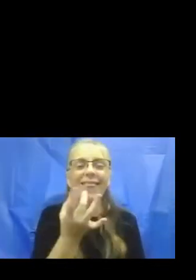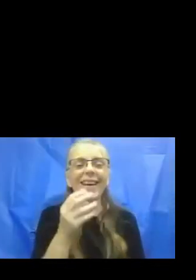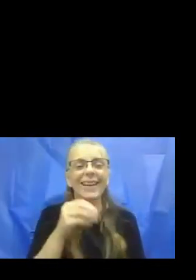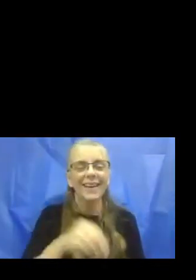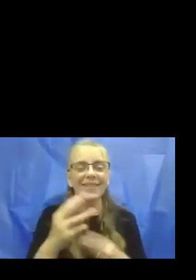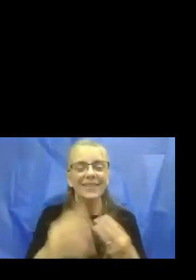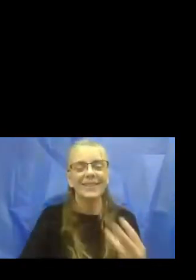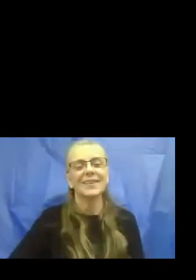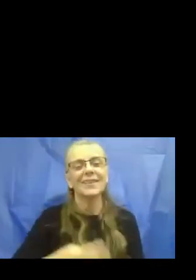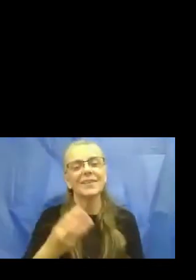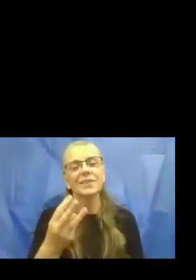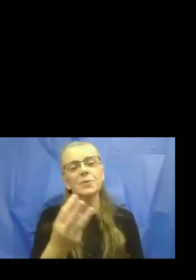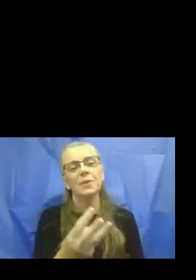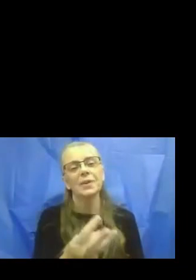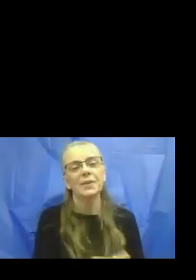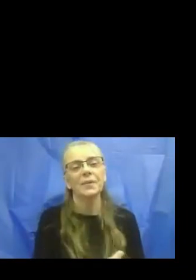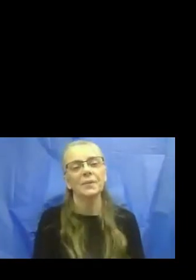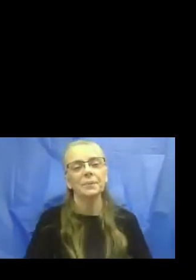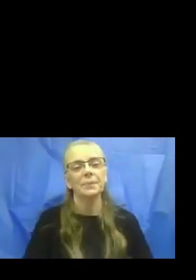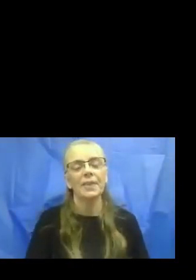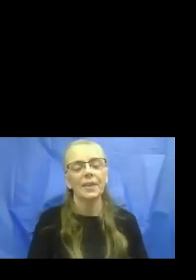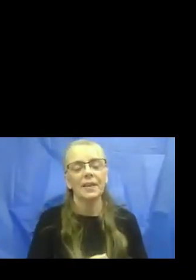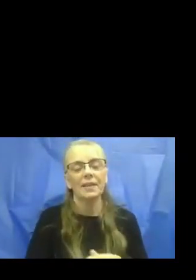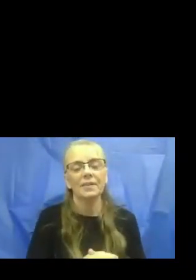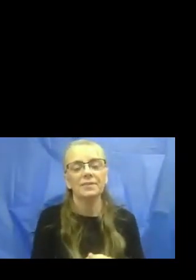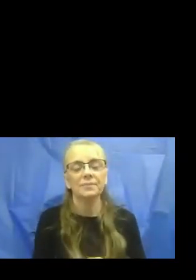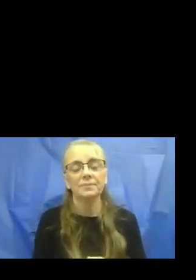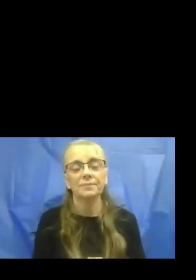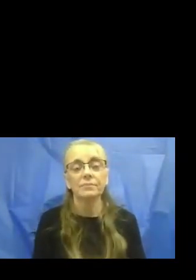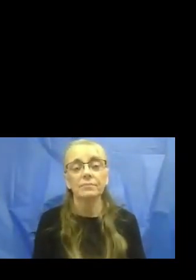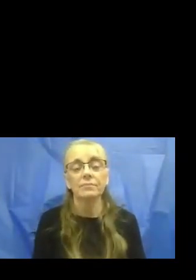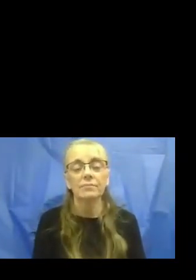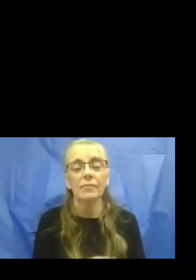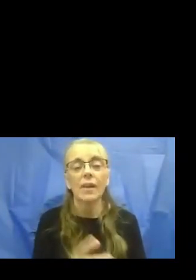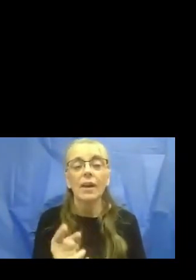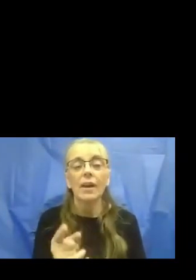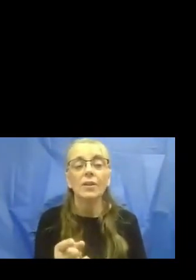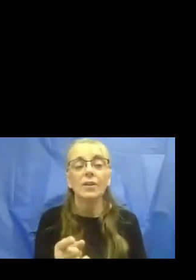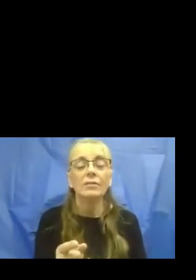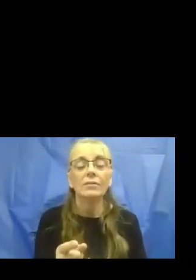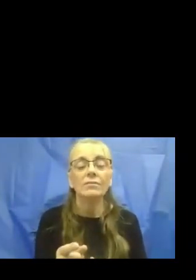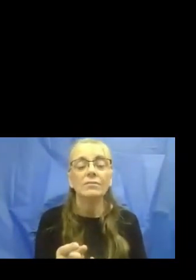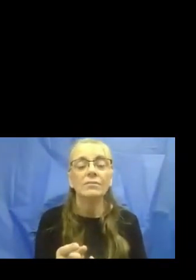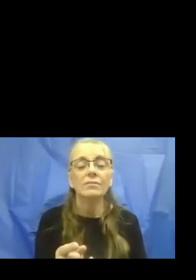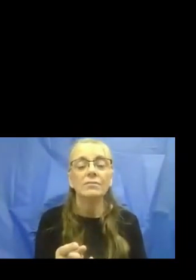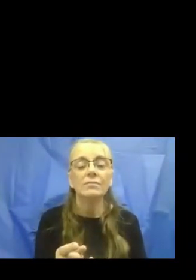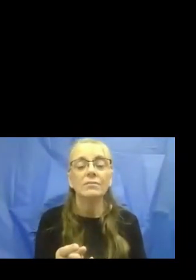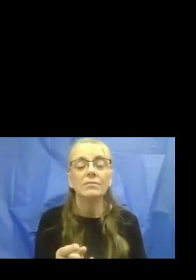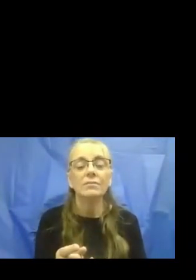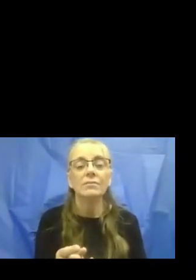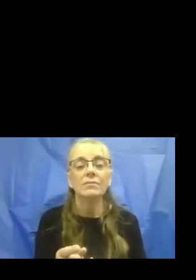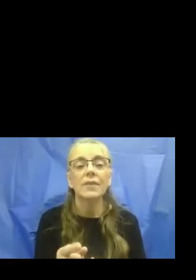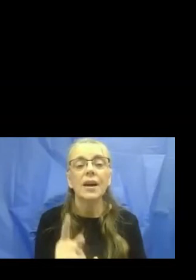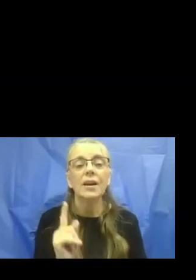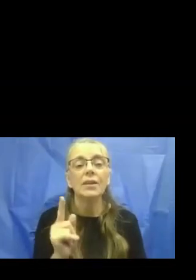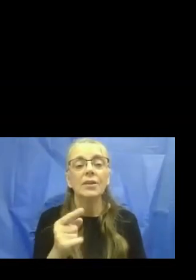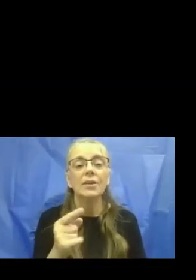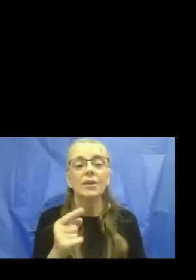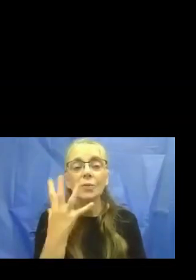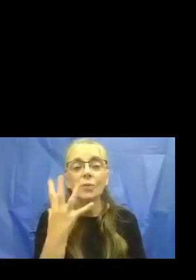a beautiful light, and you shine so brightly.